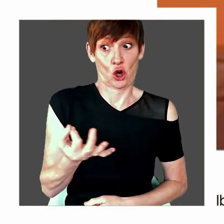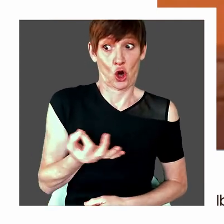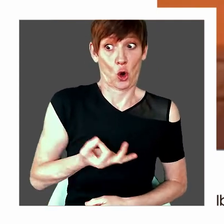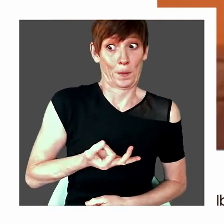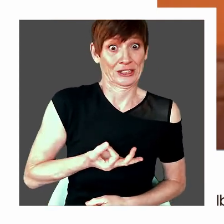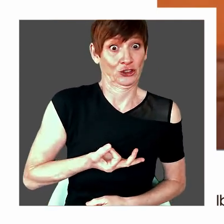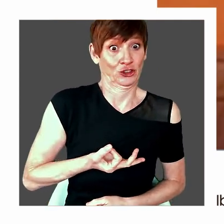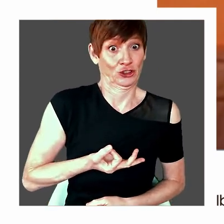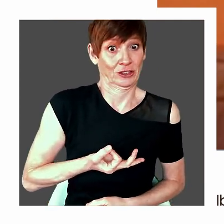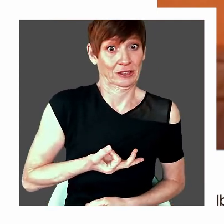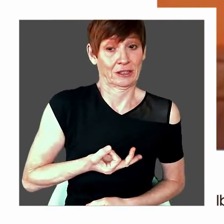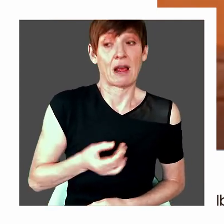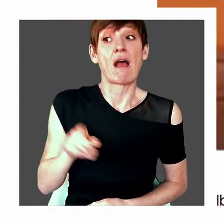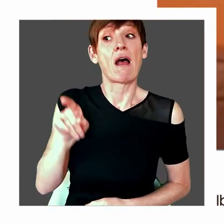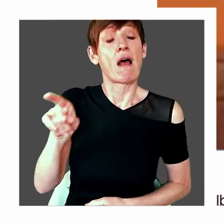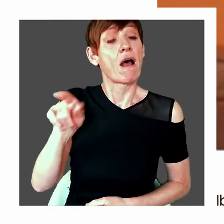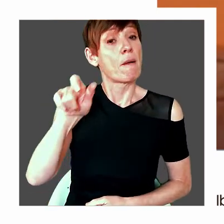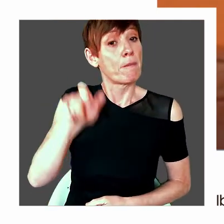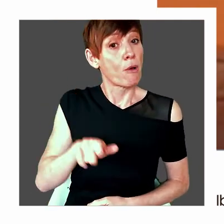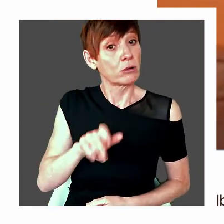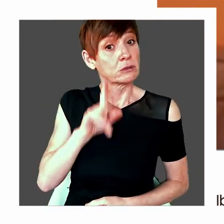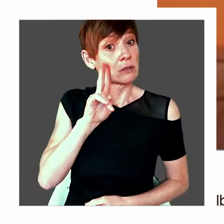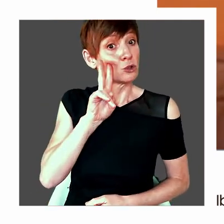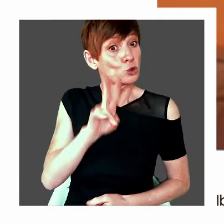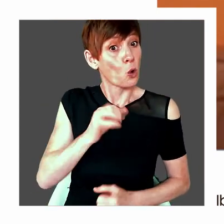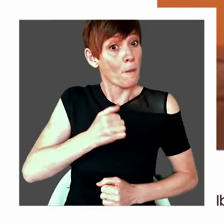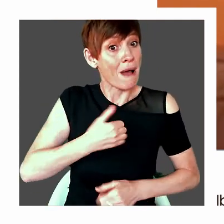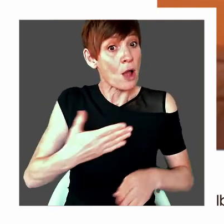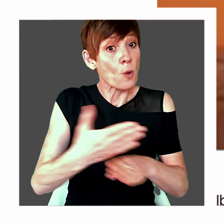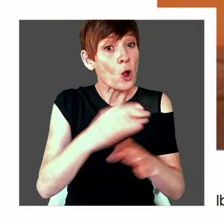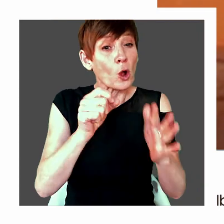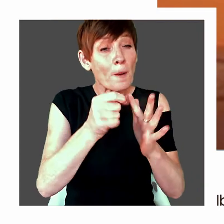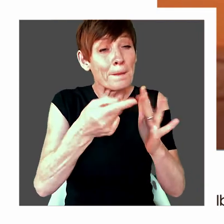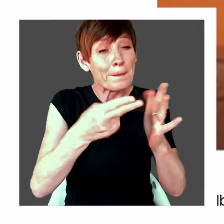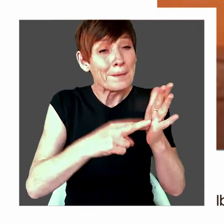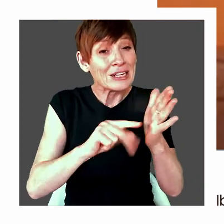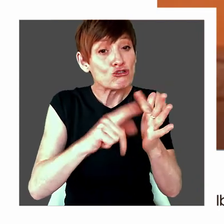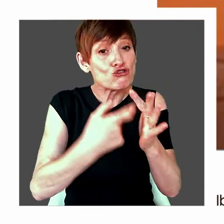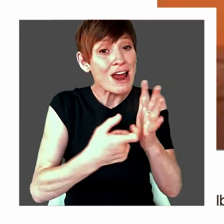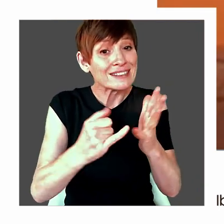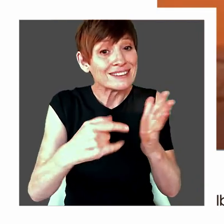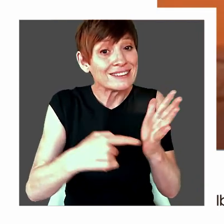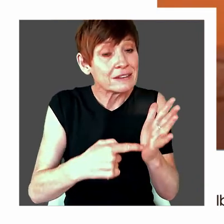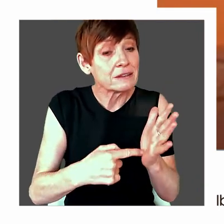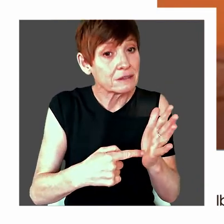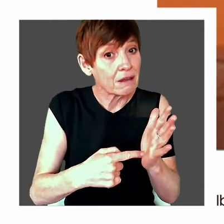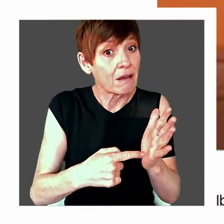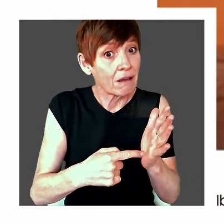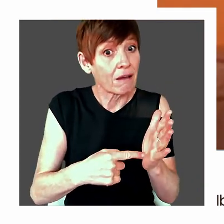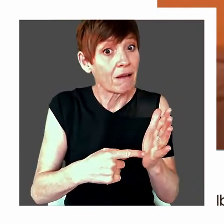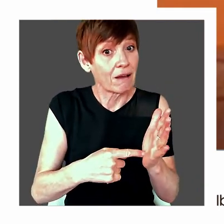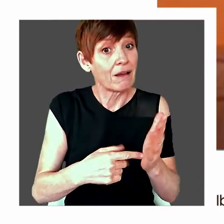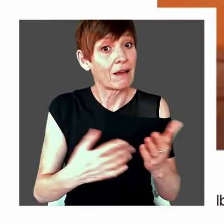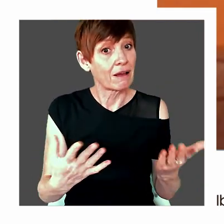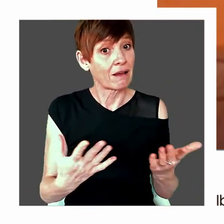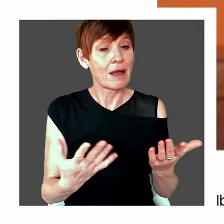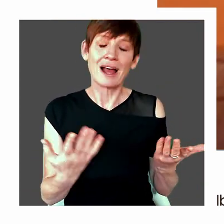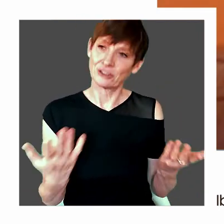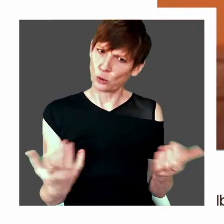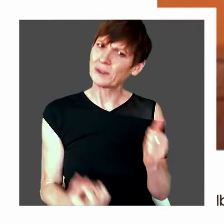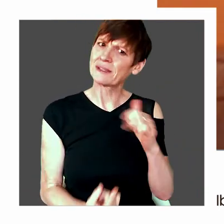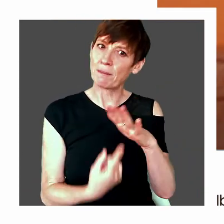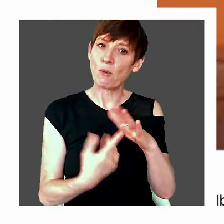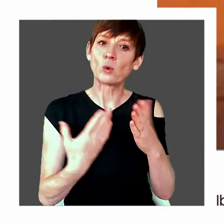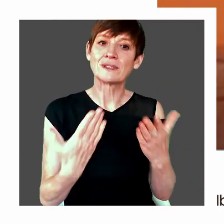seen my work on Pinterest that happened to go around. But it is so important, especially now. But for